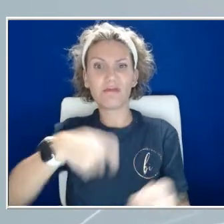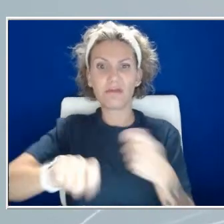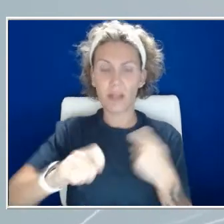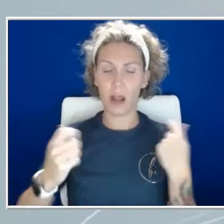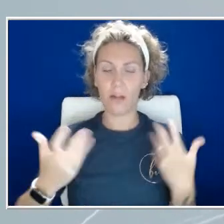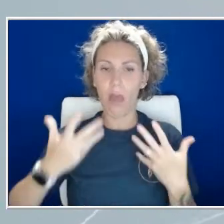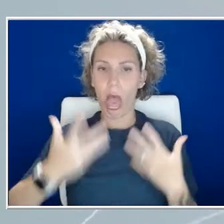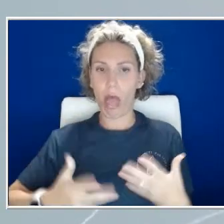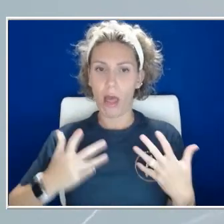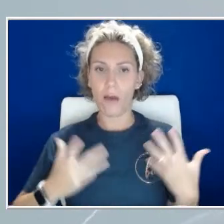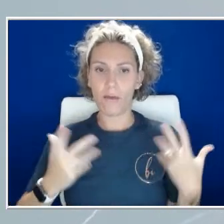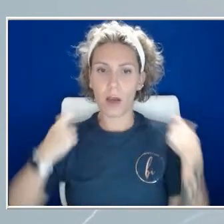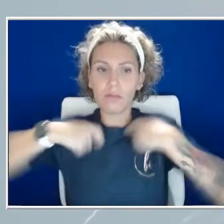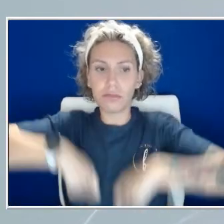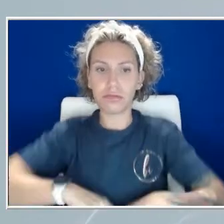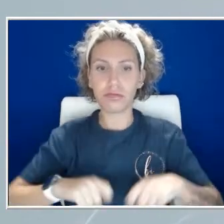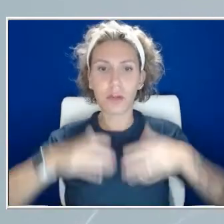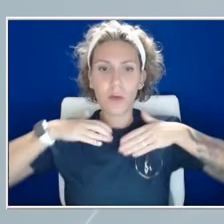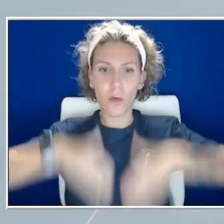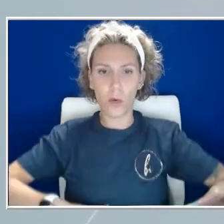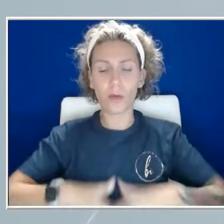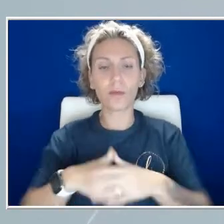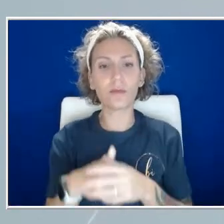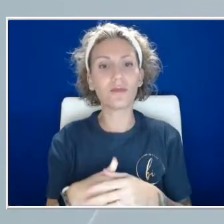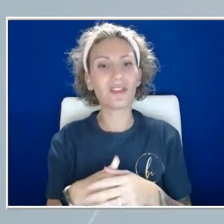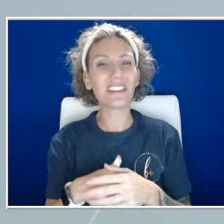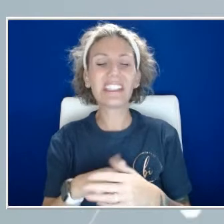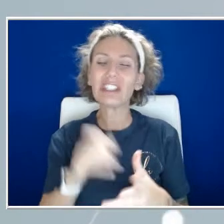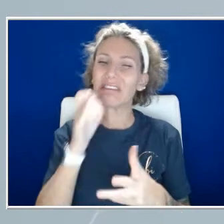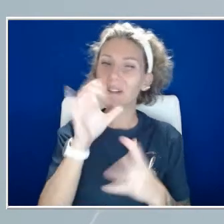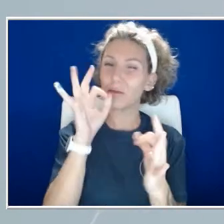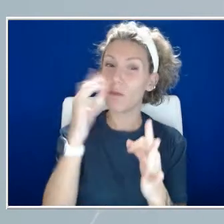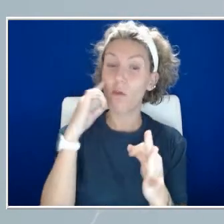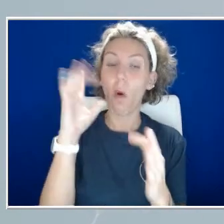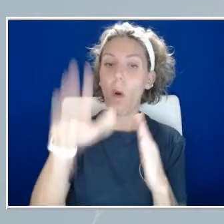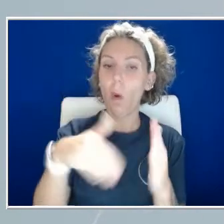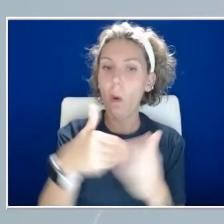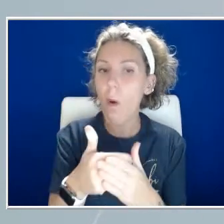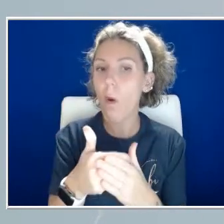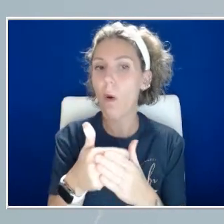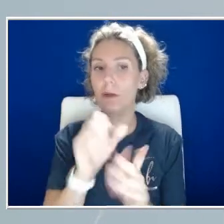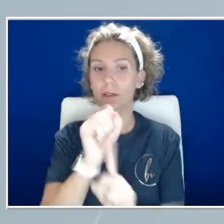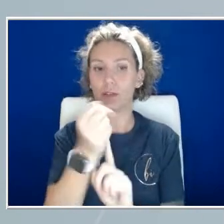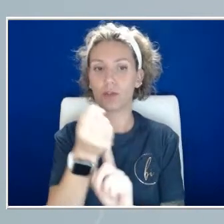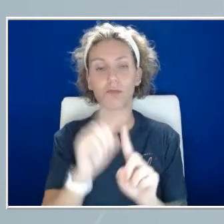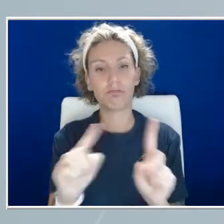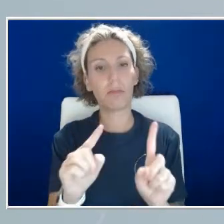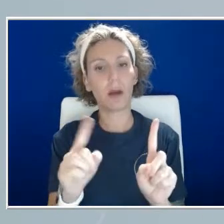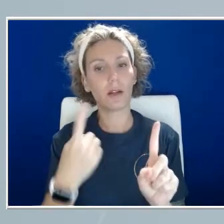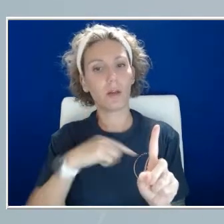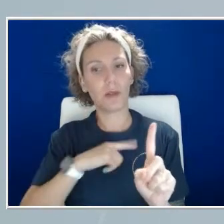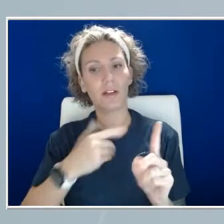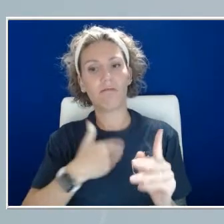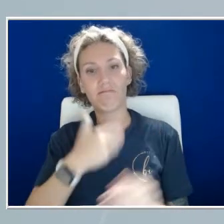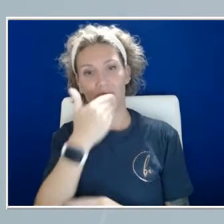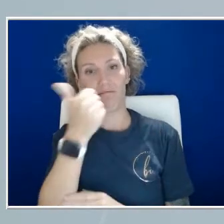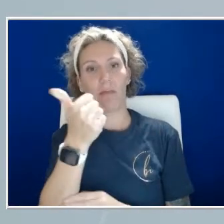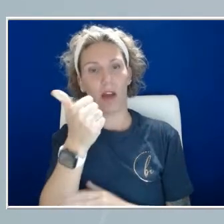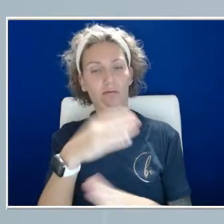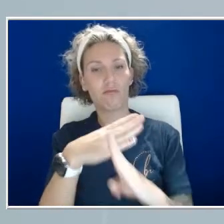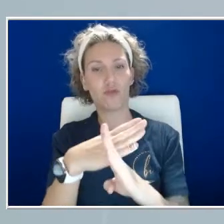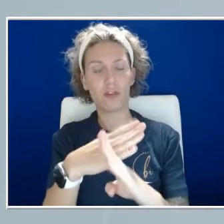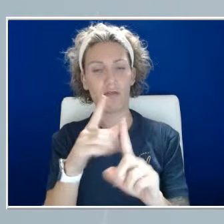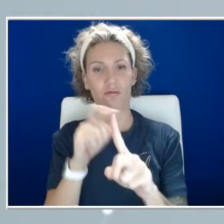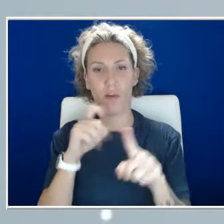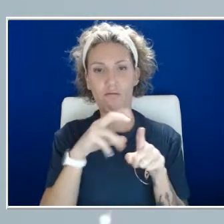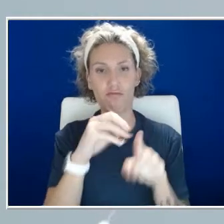great. So the shields aren't perfect for every case, but on the cases that we can use them, we're actually getting better protection from radiation than if we were standing there